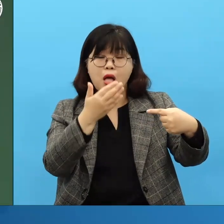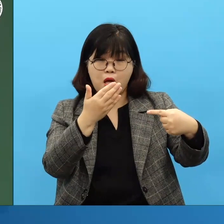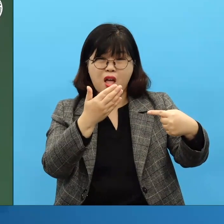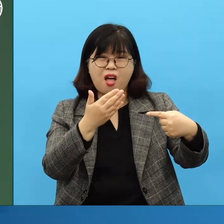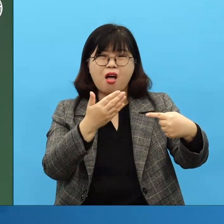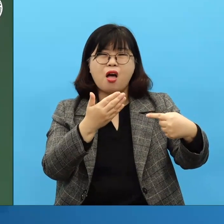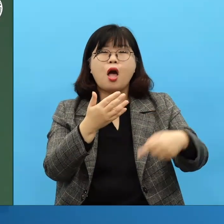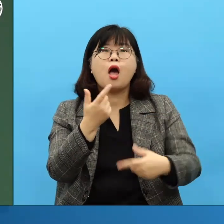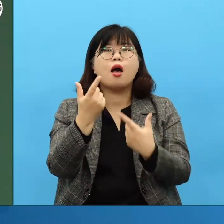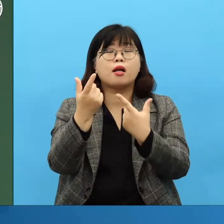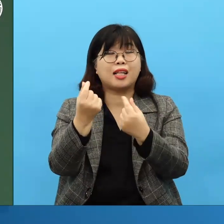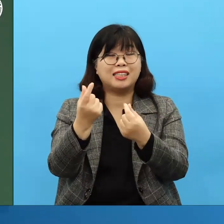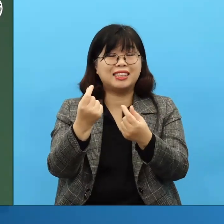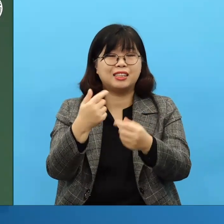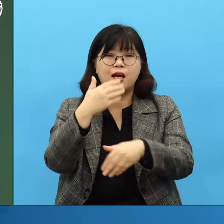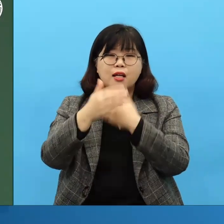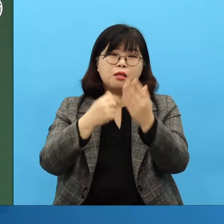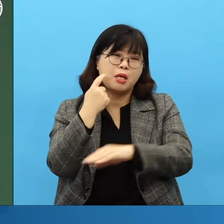amazing is that?